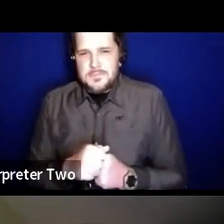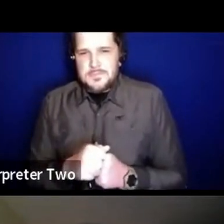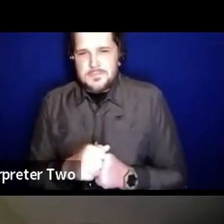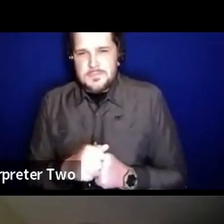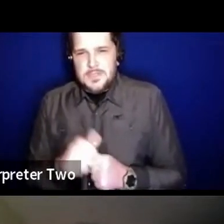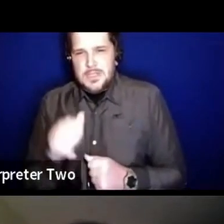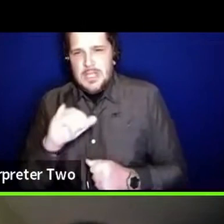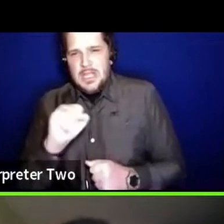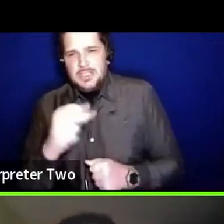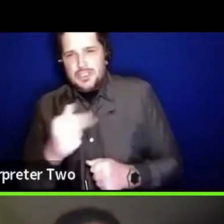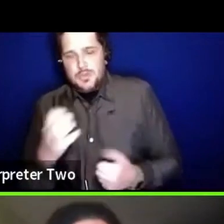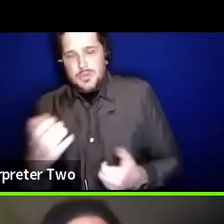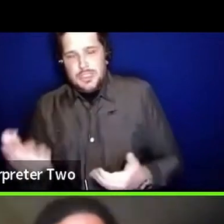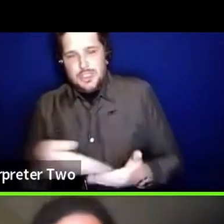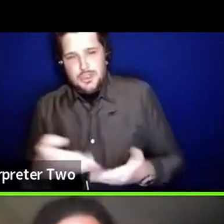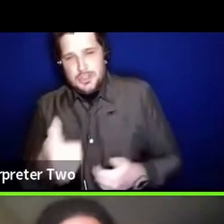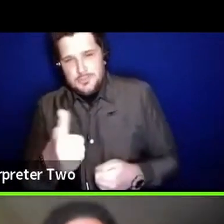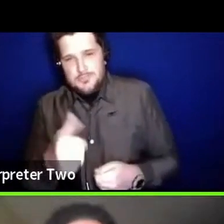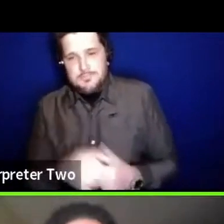Okay, go for it.